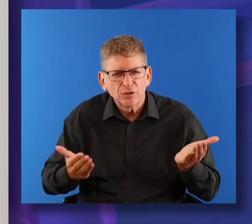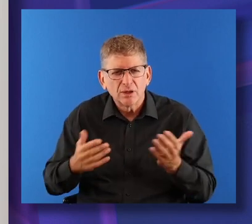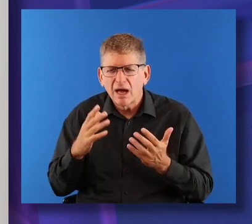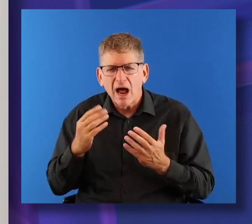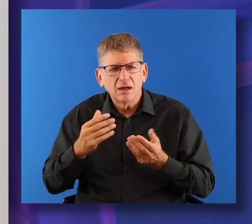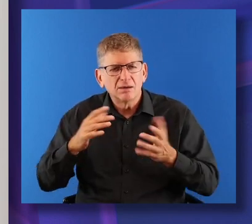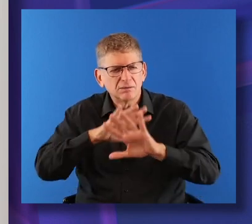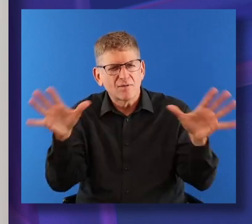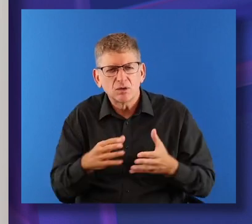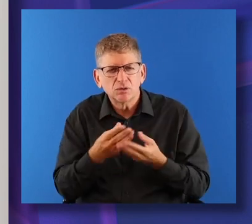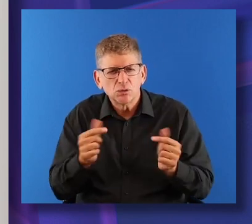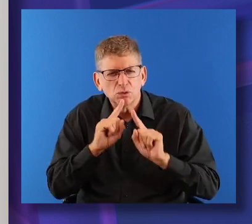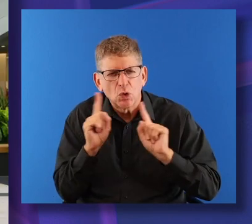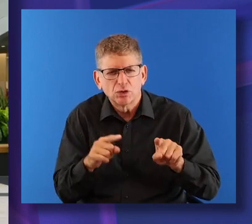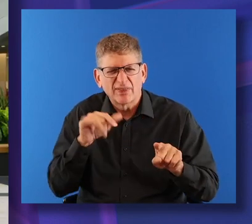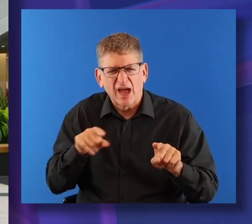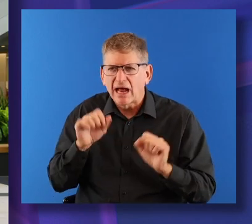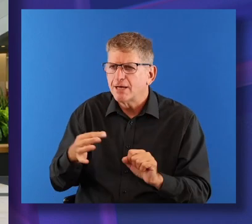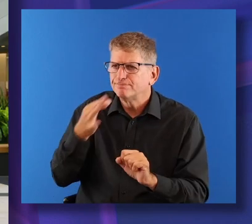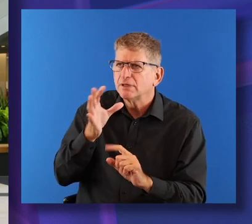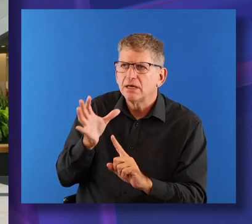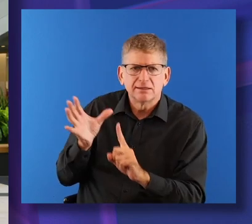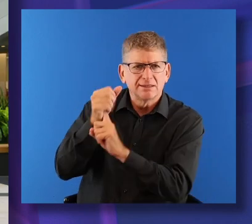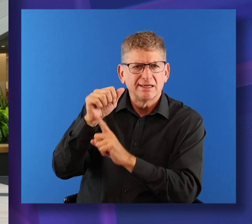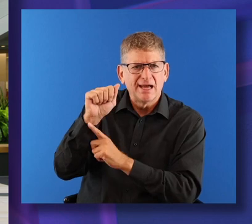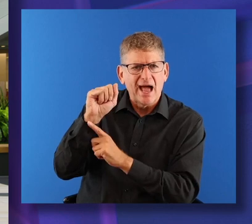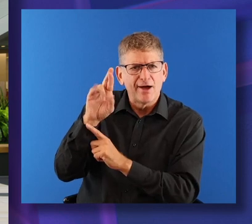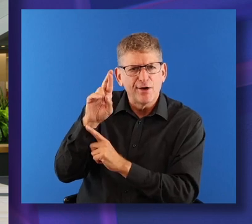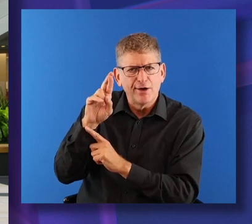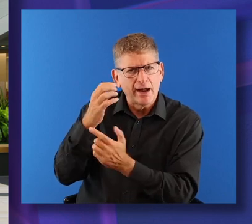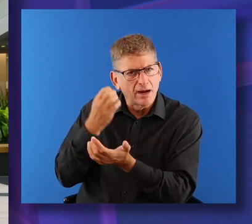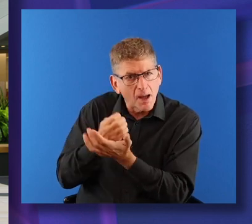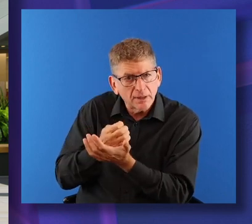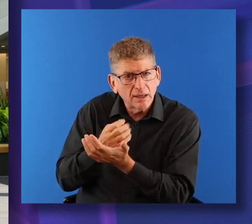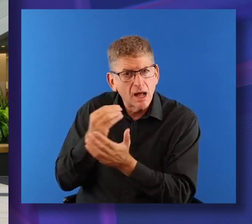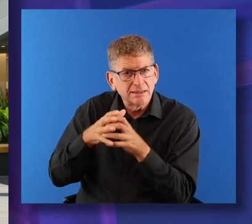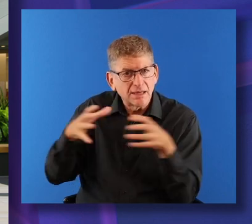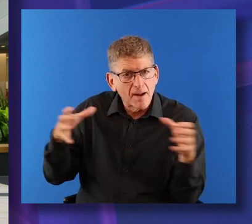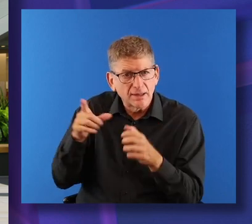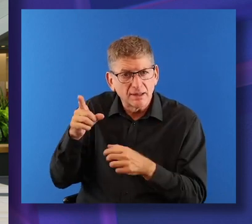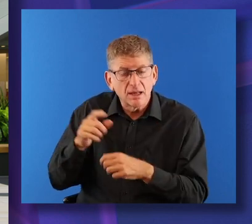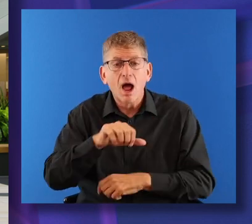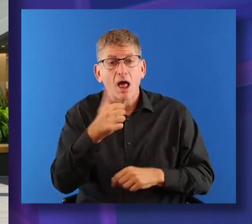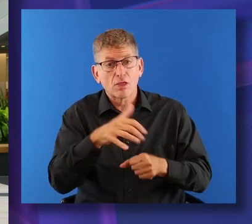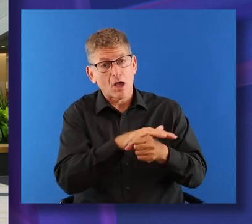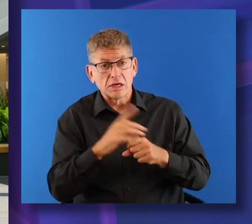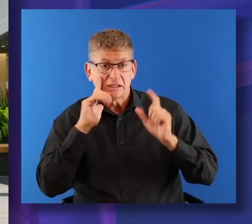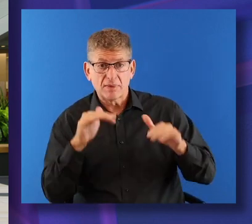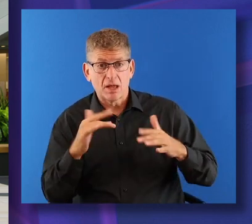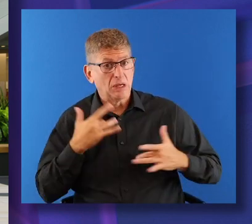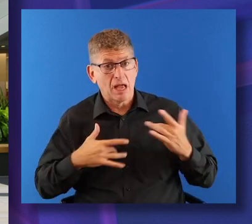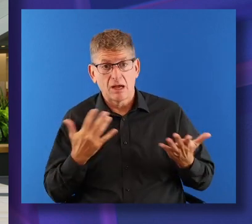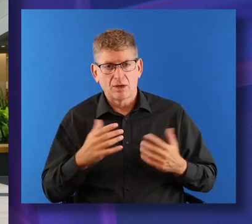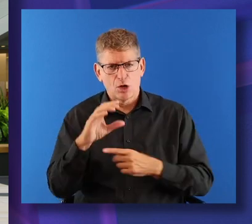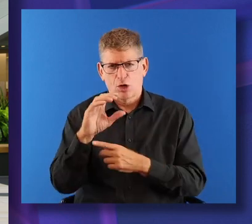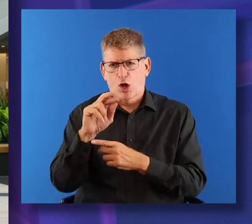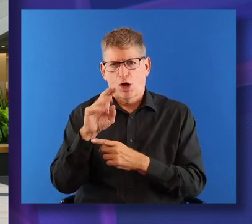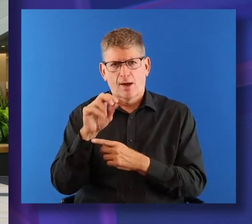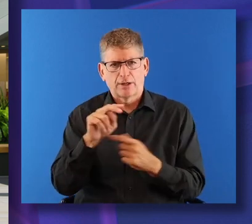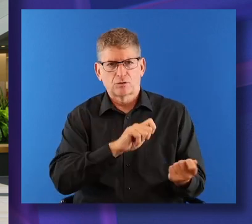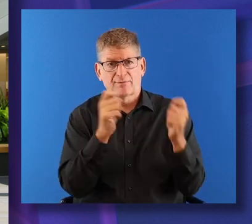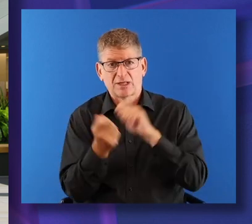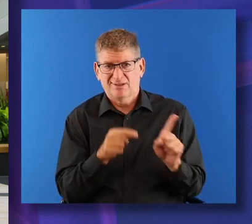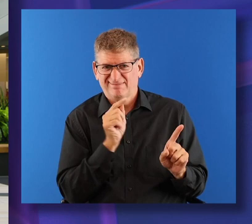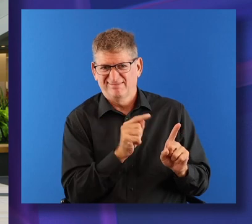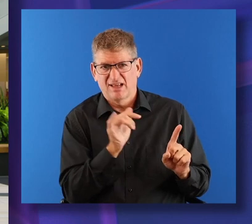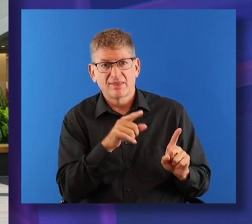capture economical and scalable. Another area where we expect exciting progress is carbon transformation. The main idea behind